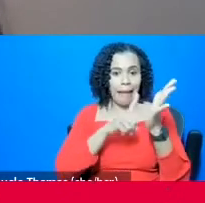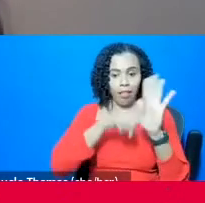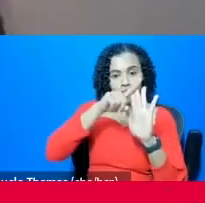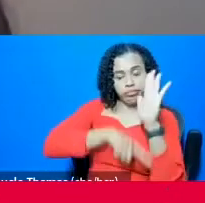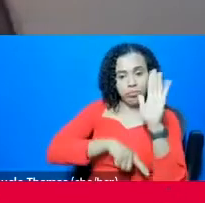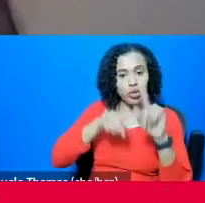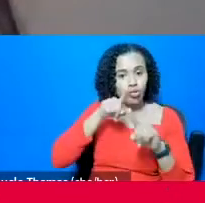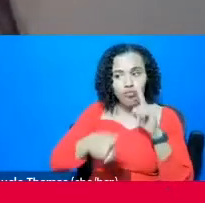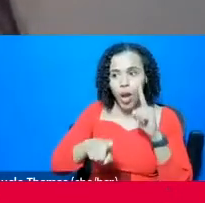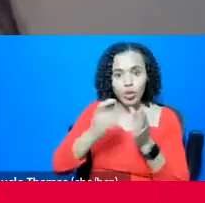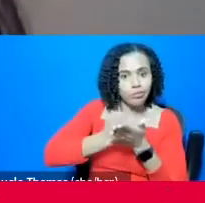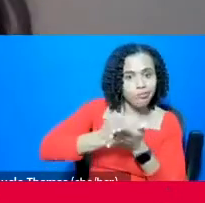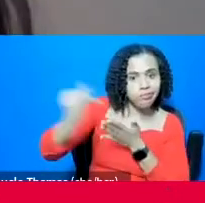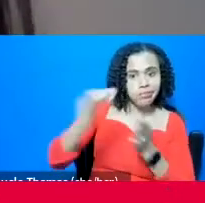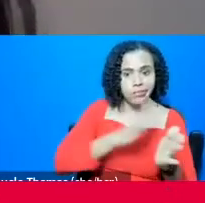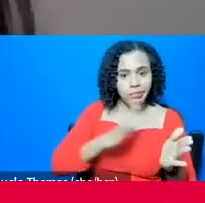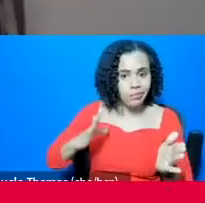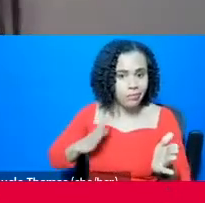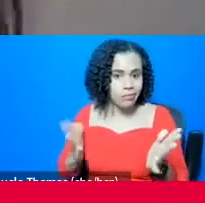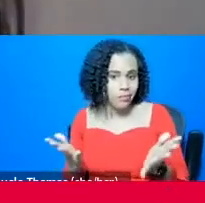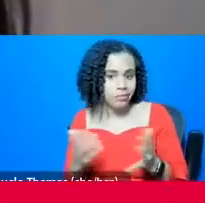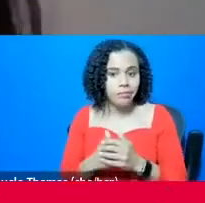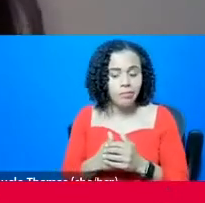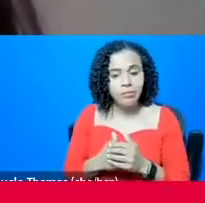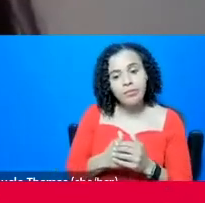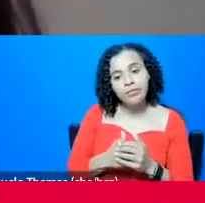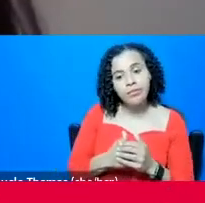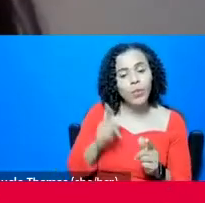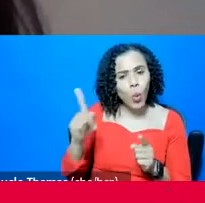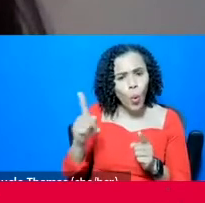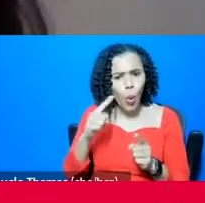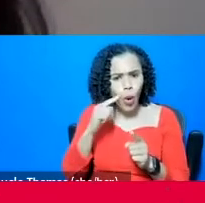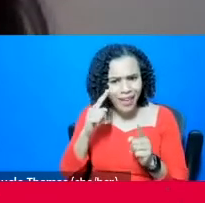of supporting inherently undemocratic structures that co-opt the language of radicalism?